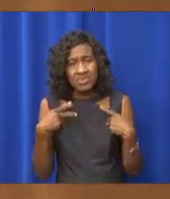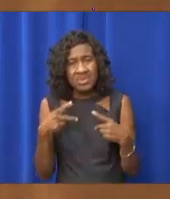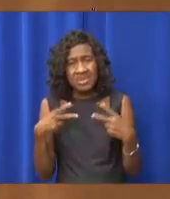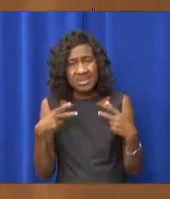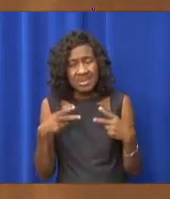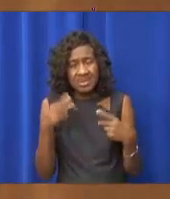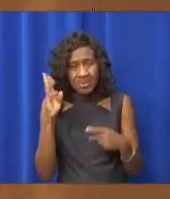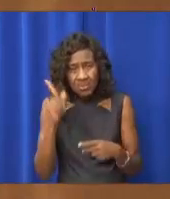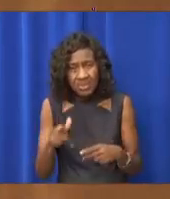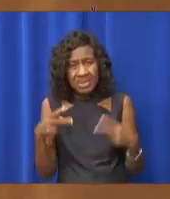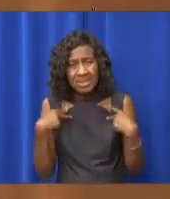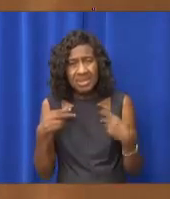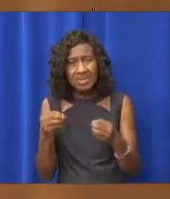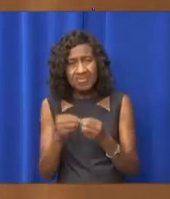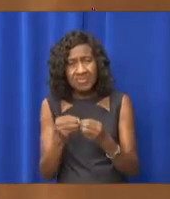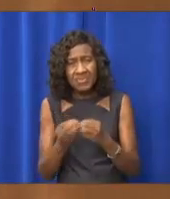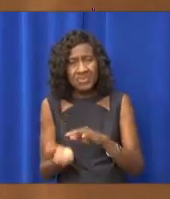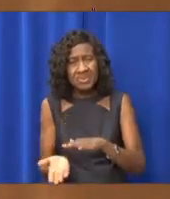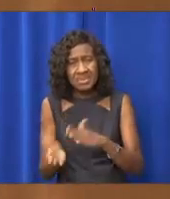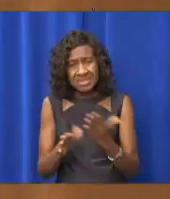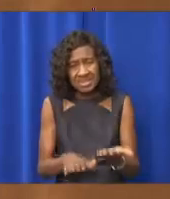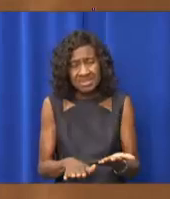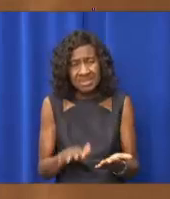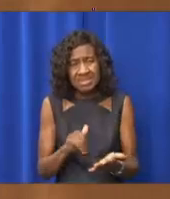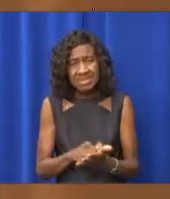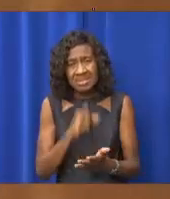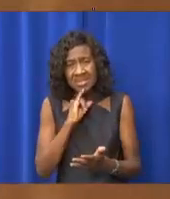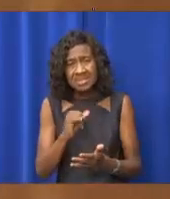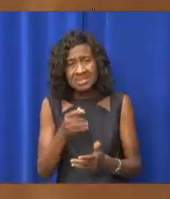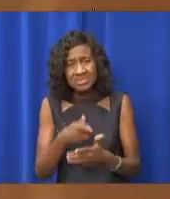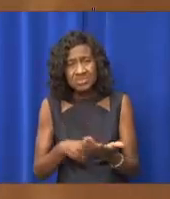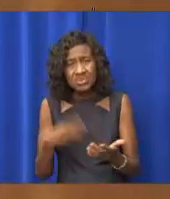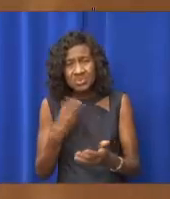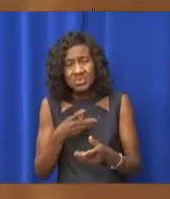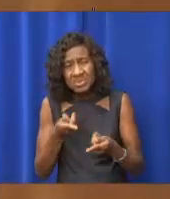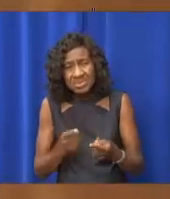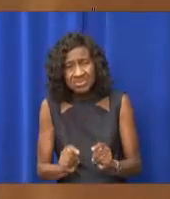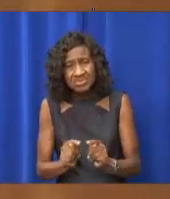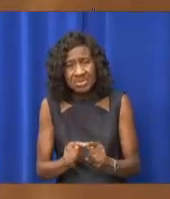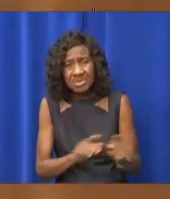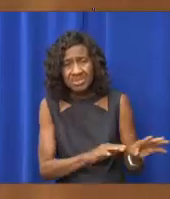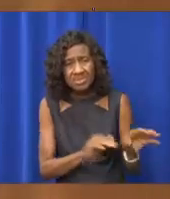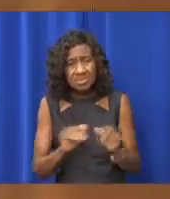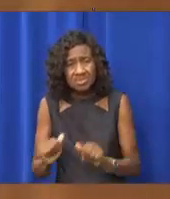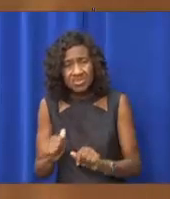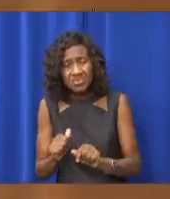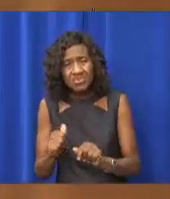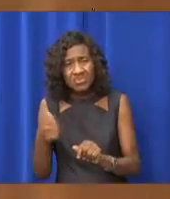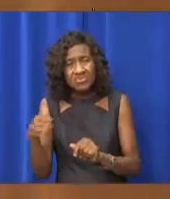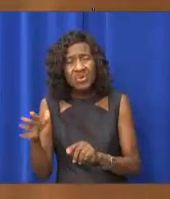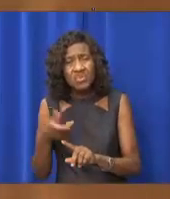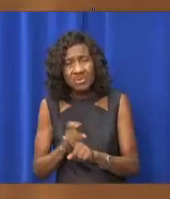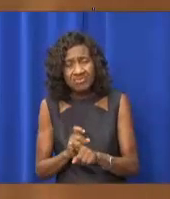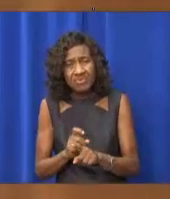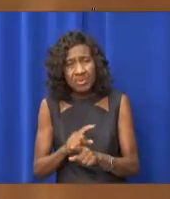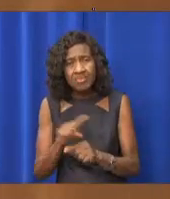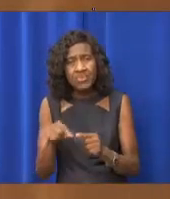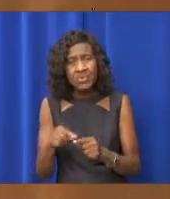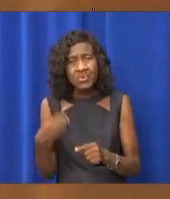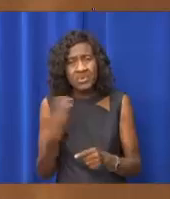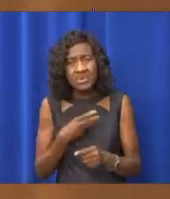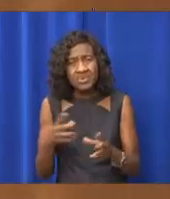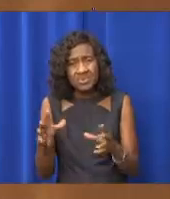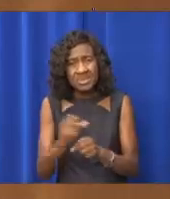what we've been trying so hard to move away from. And whilst we are still getting positives out there, we're concerned. And that's why